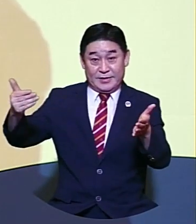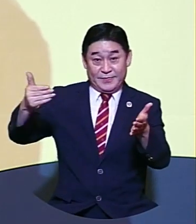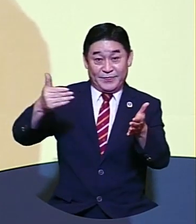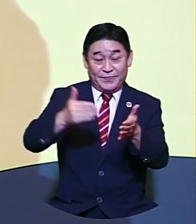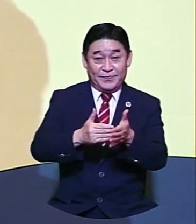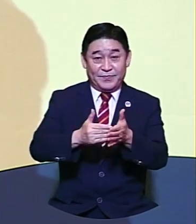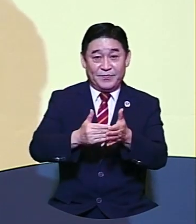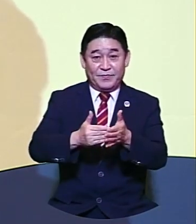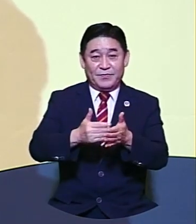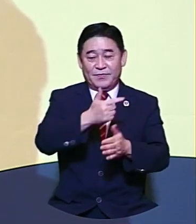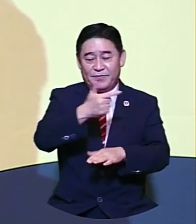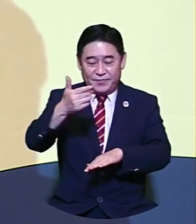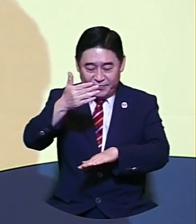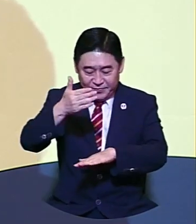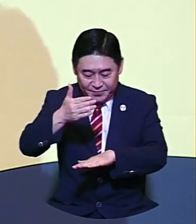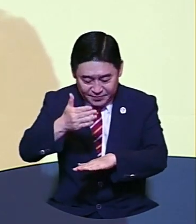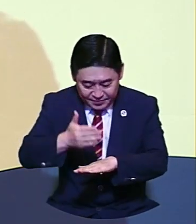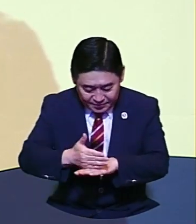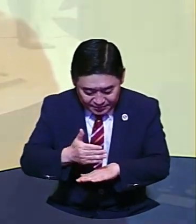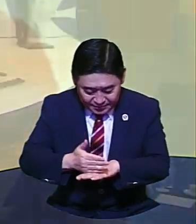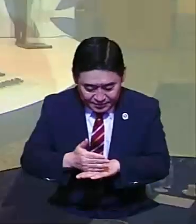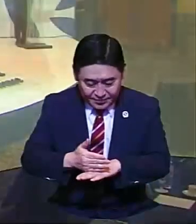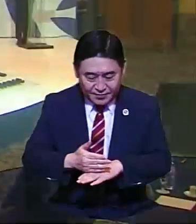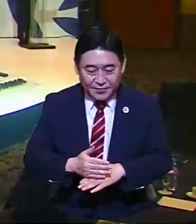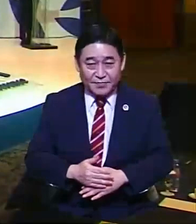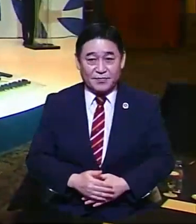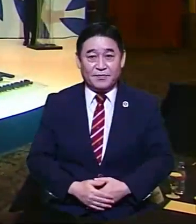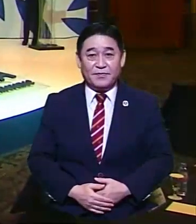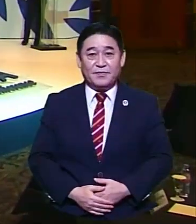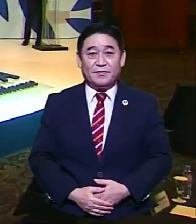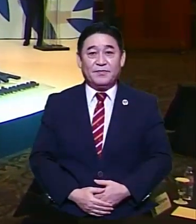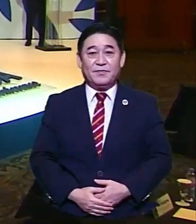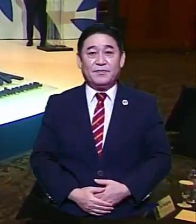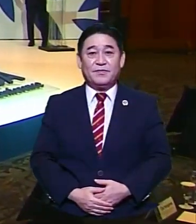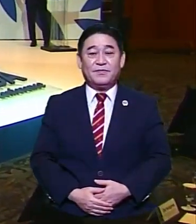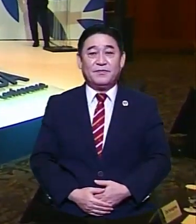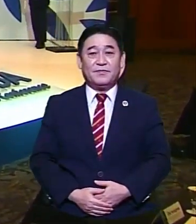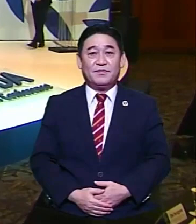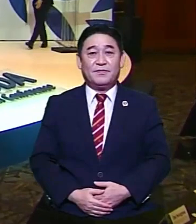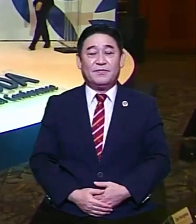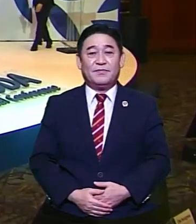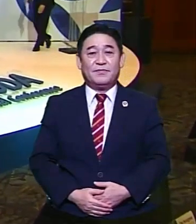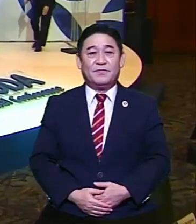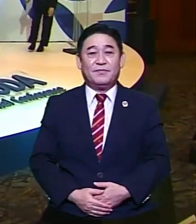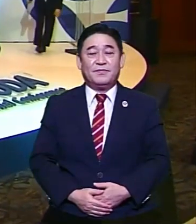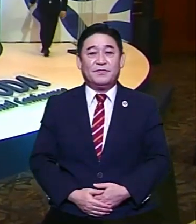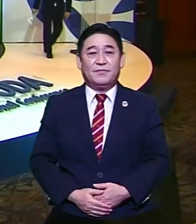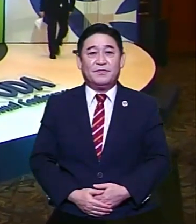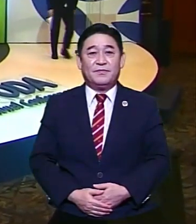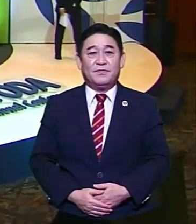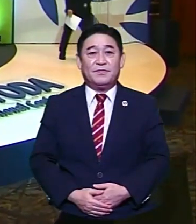the 14th Seoul ODA International Conference. Thank you very much.